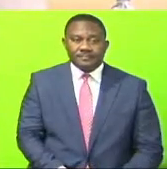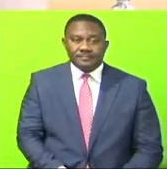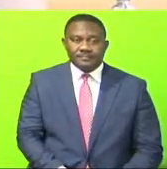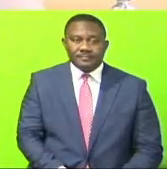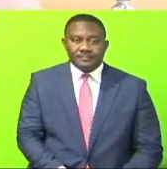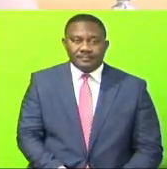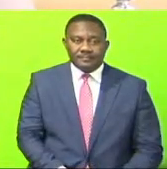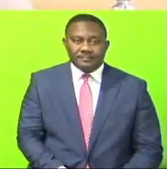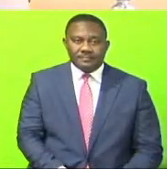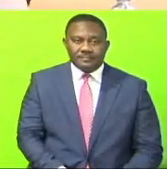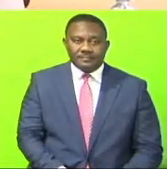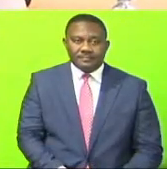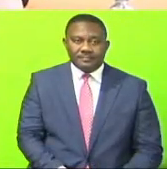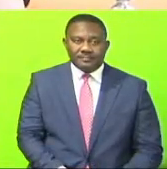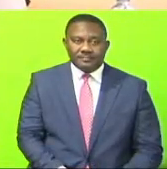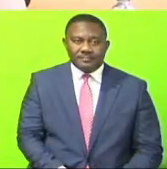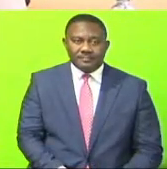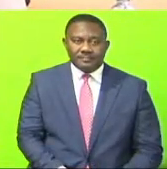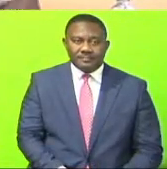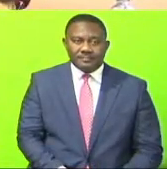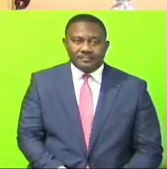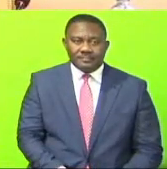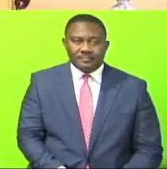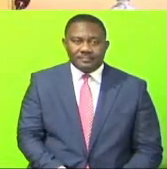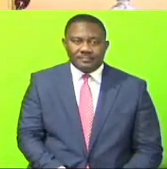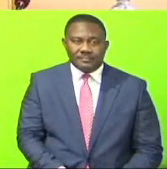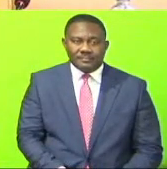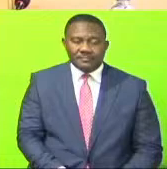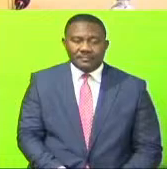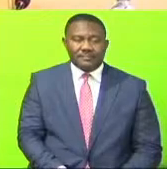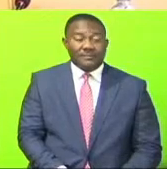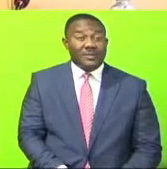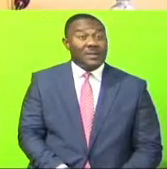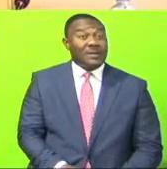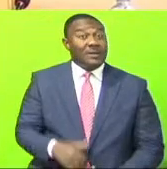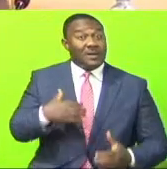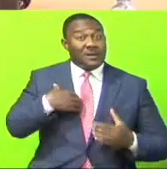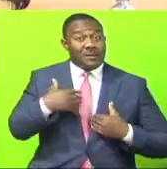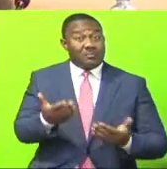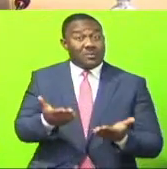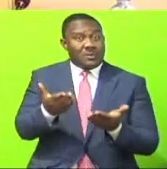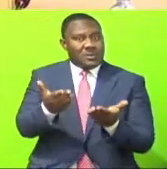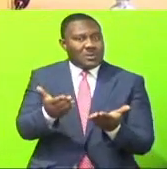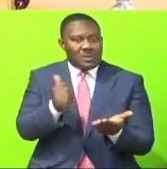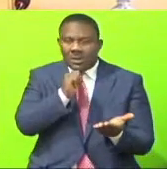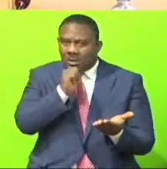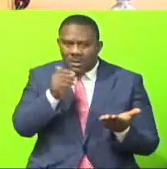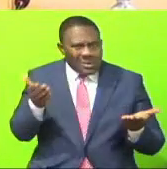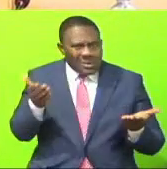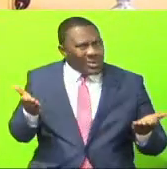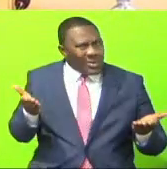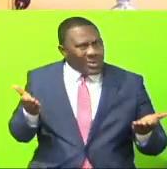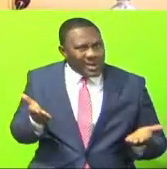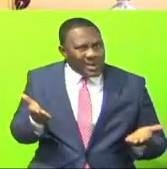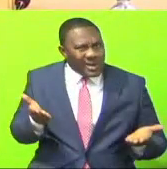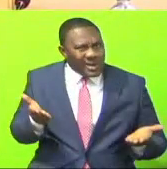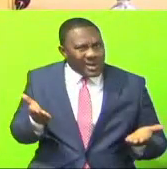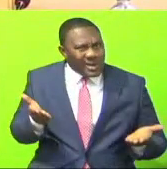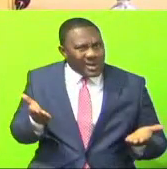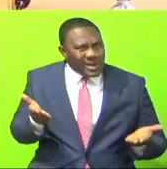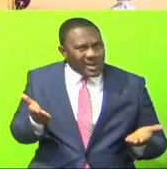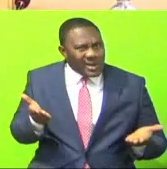to by the majority leader is not before the House. What is before the House is the